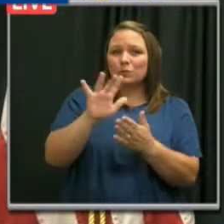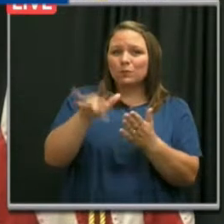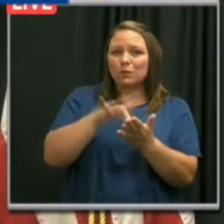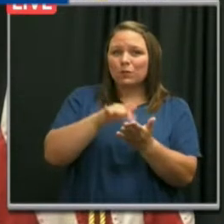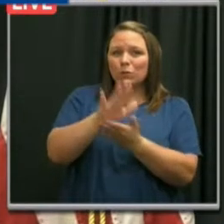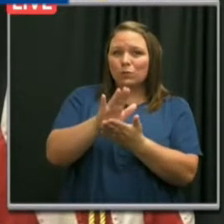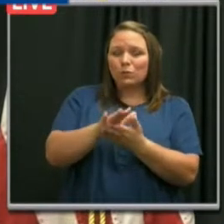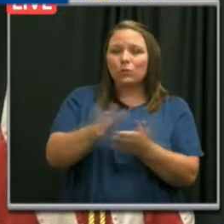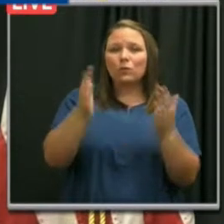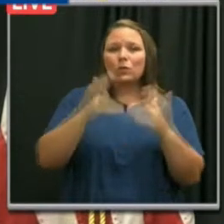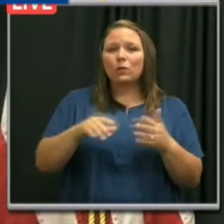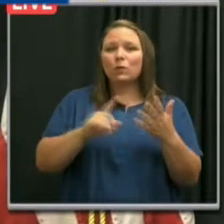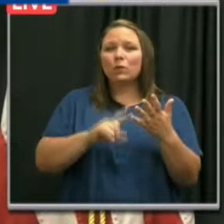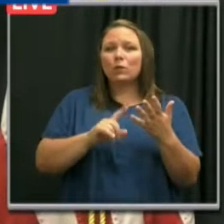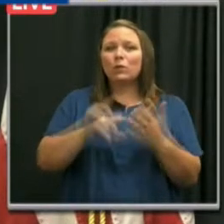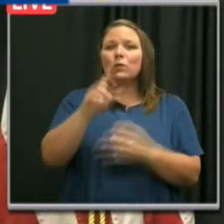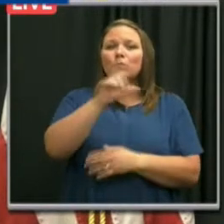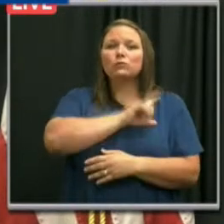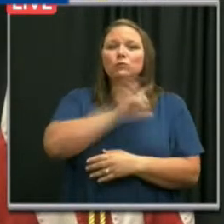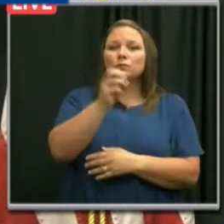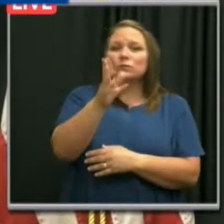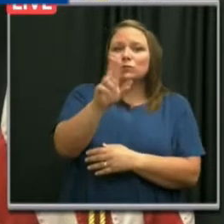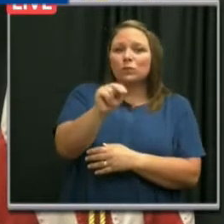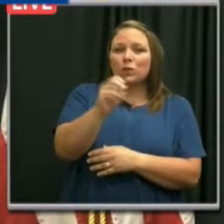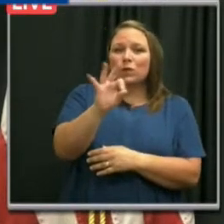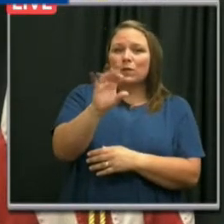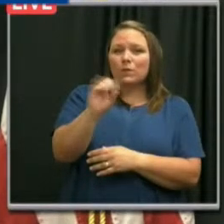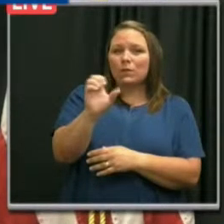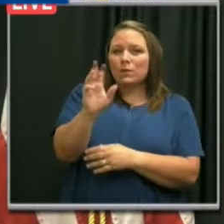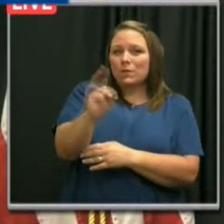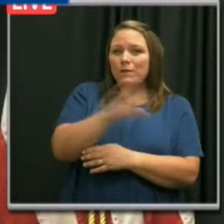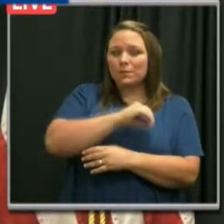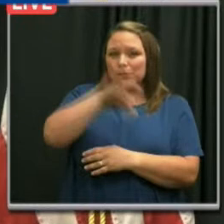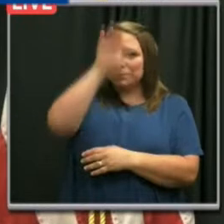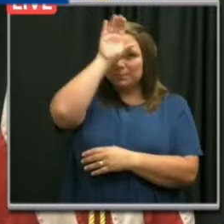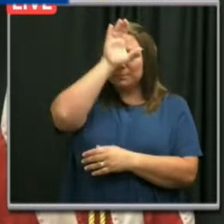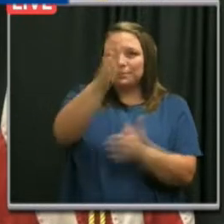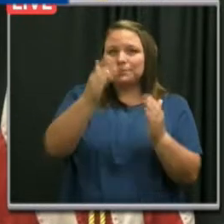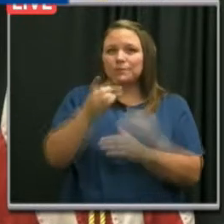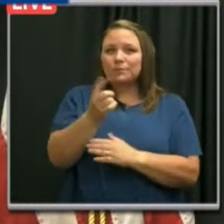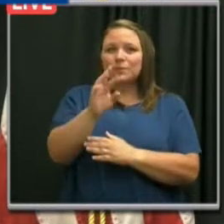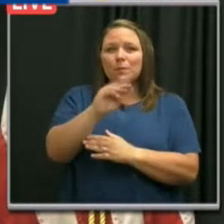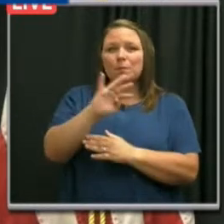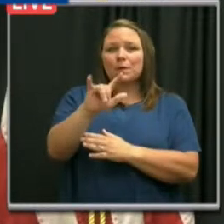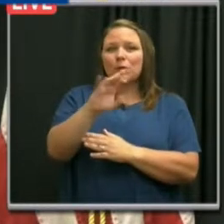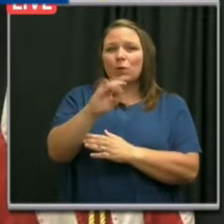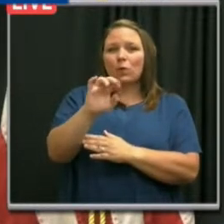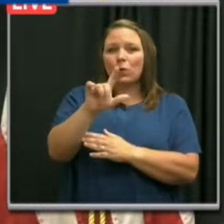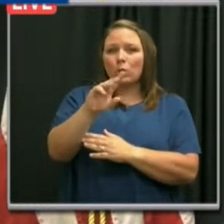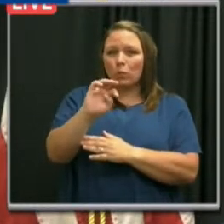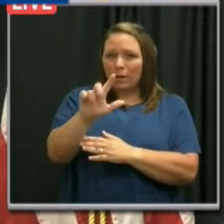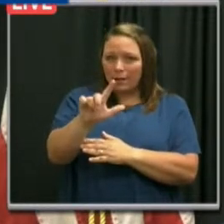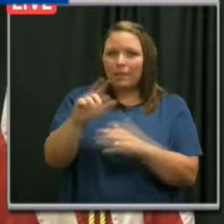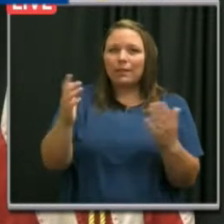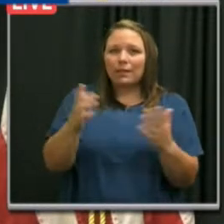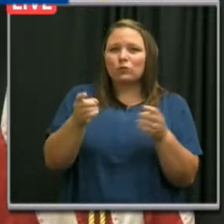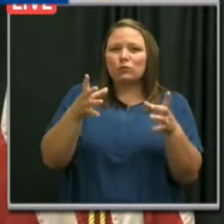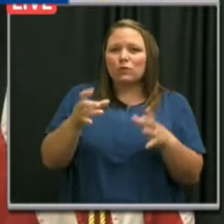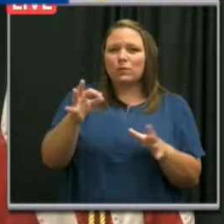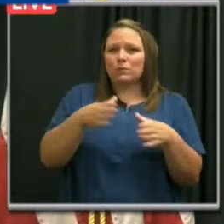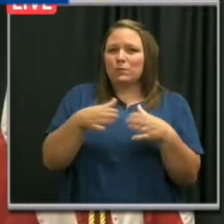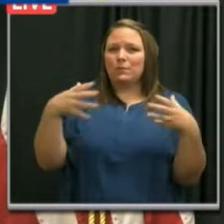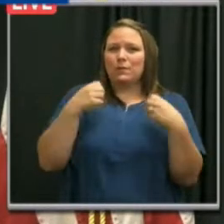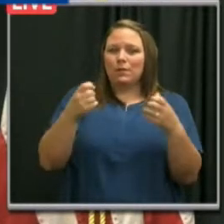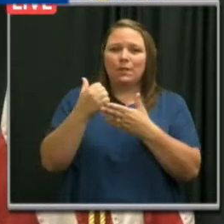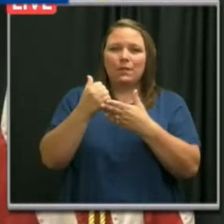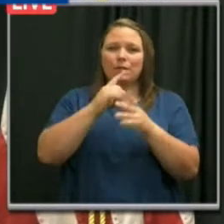of the Office of Emergency Management and Nashville Fire Department, and Dr. Michael Caldwell, Director of Public Health, are here to help answer your